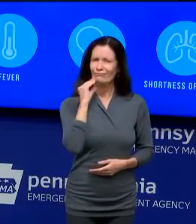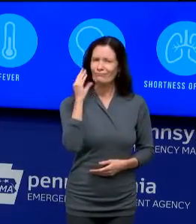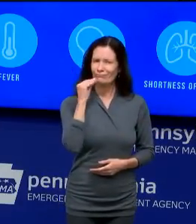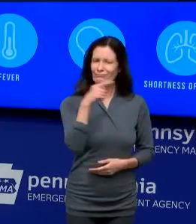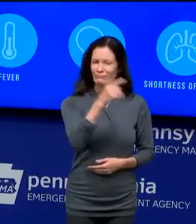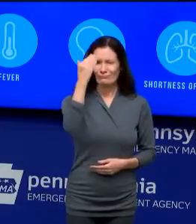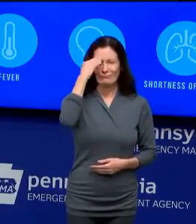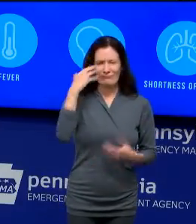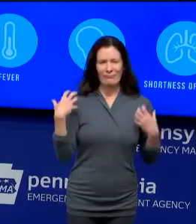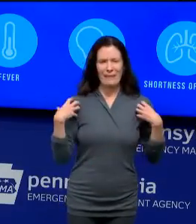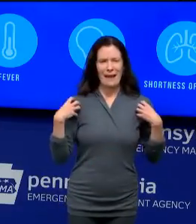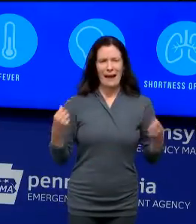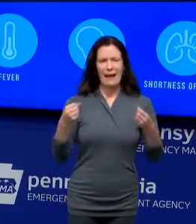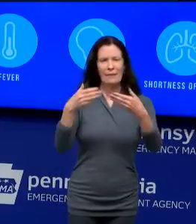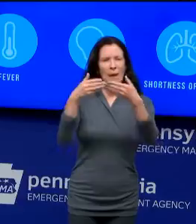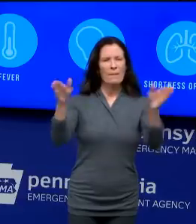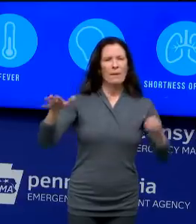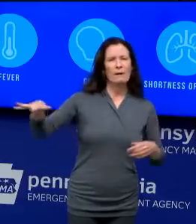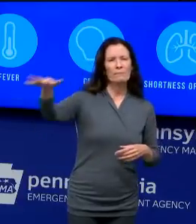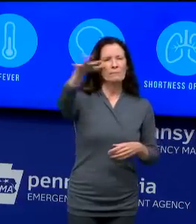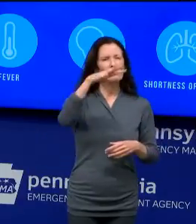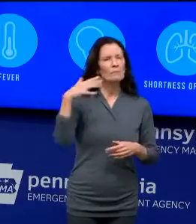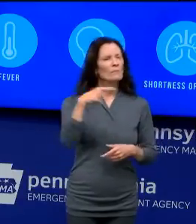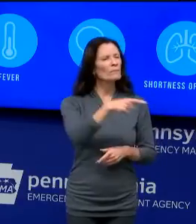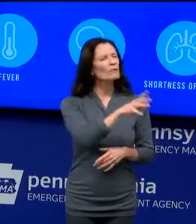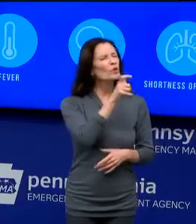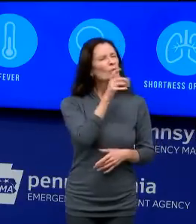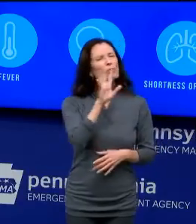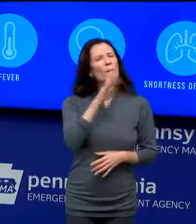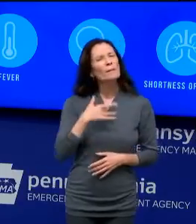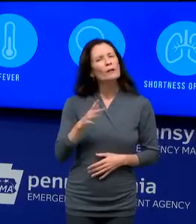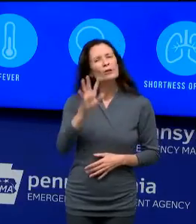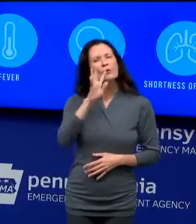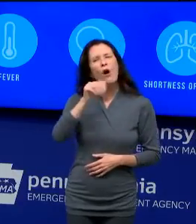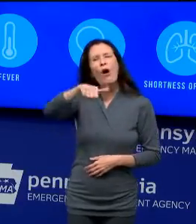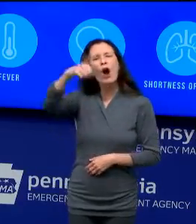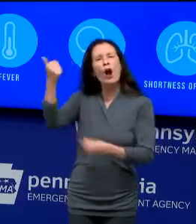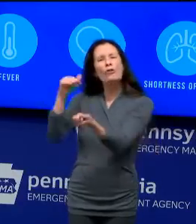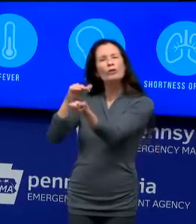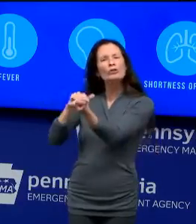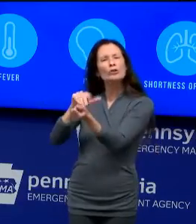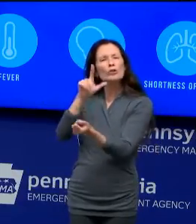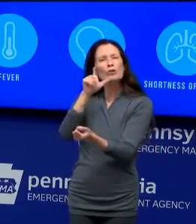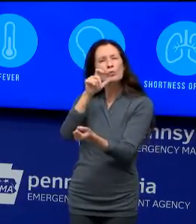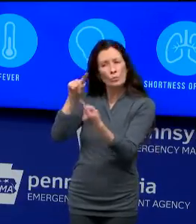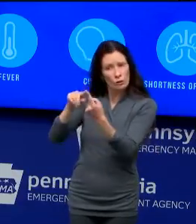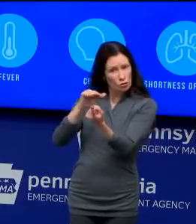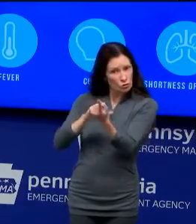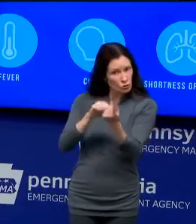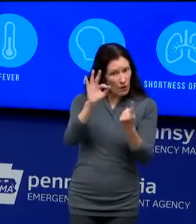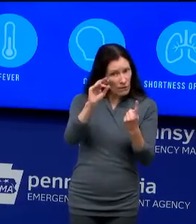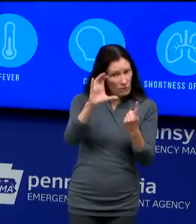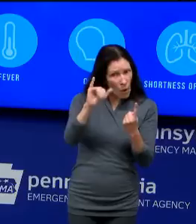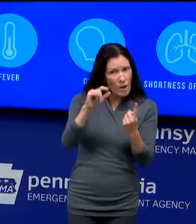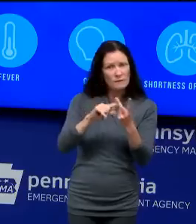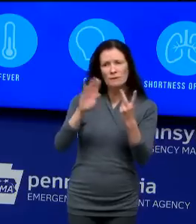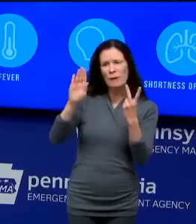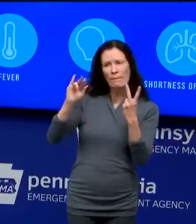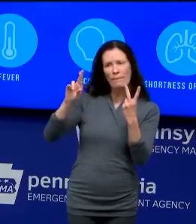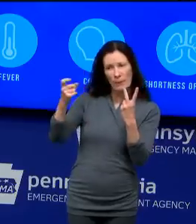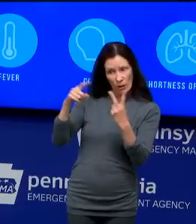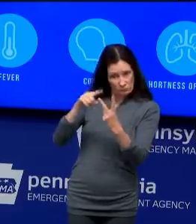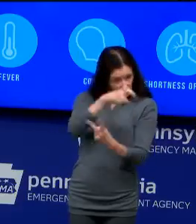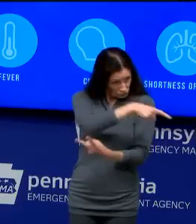and Birx at the national level? Well, so I'd like to highlight that we have fantastic epidemiologists and public